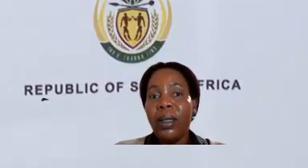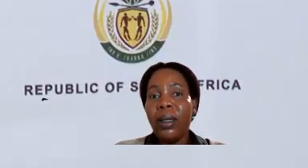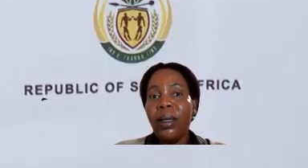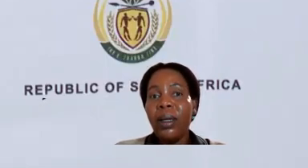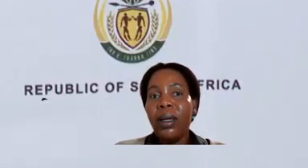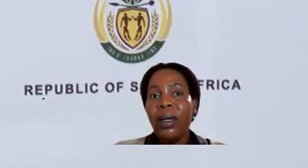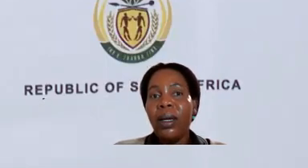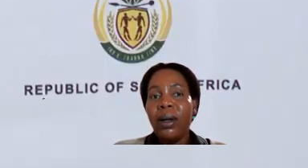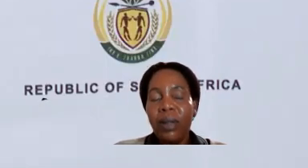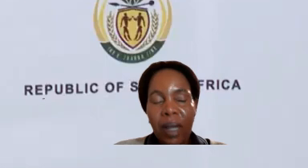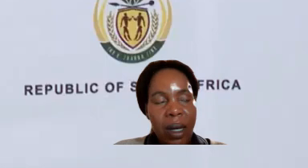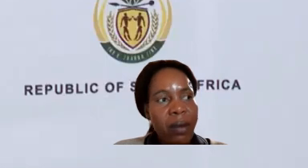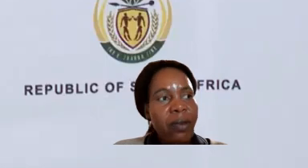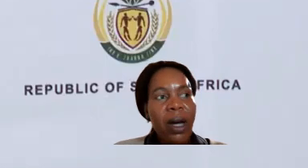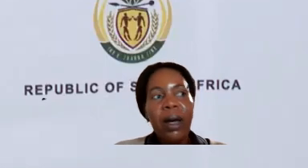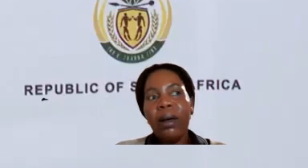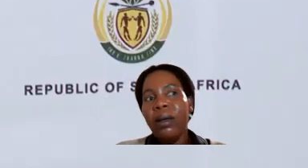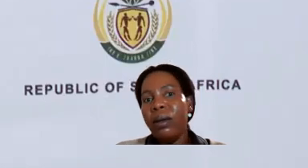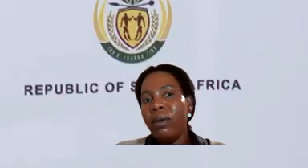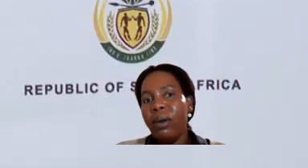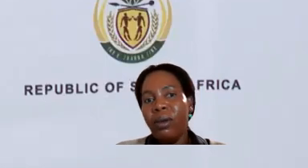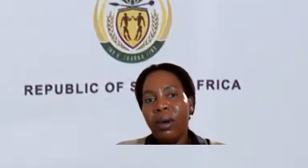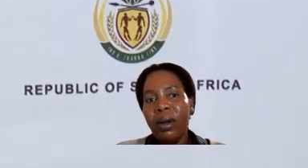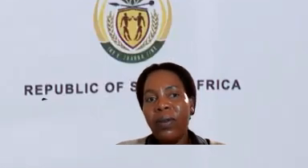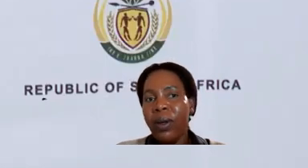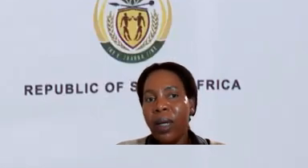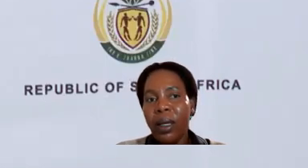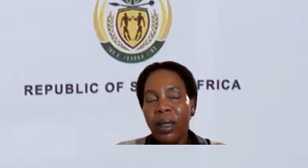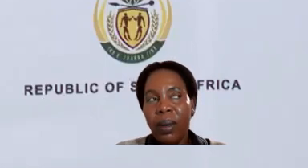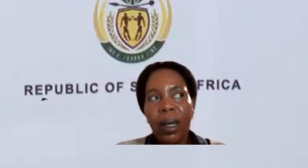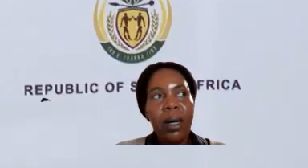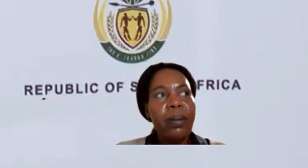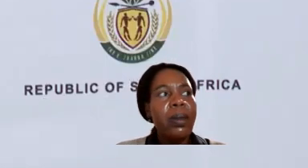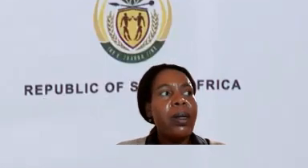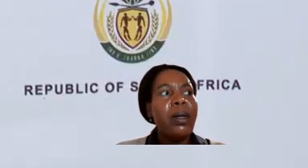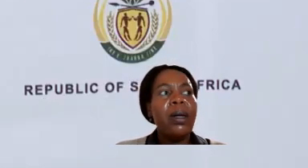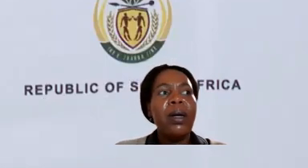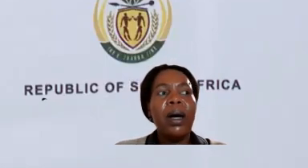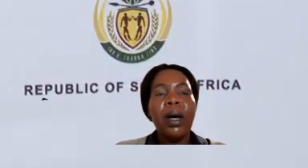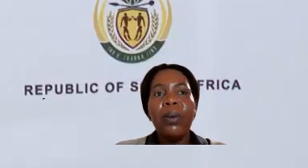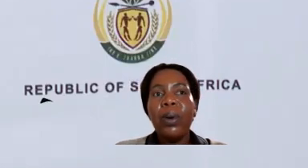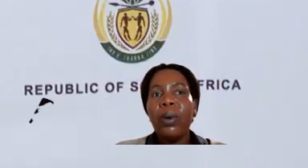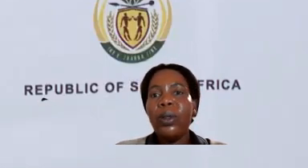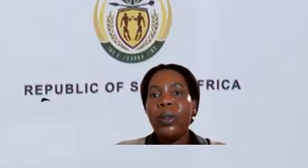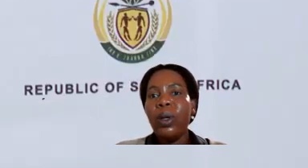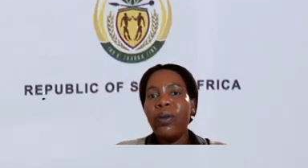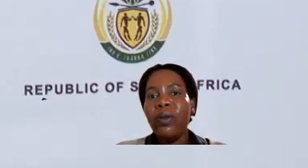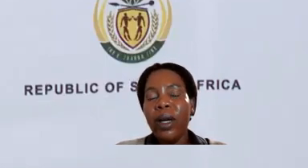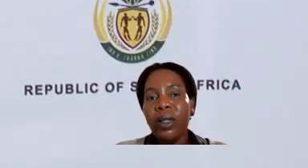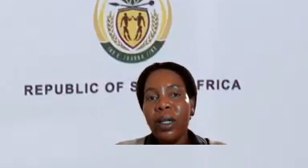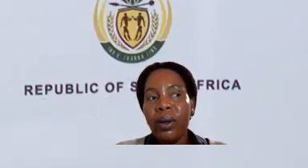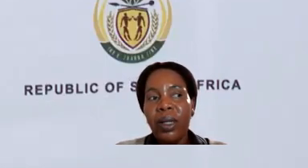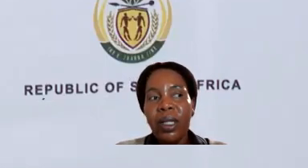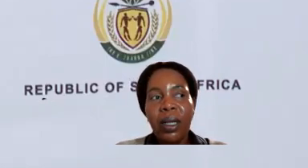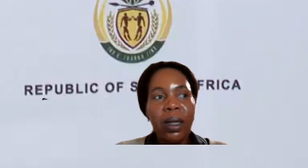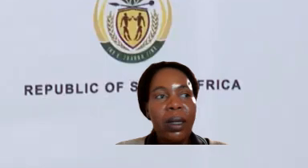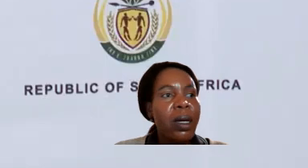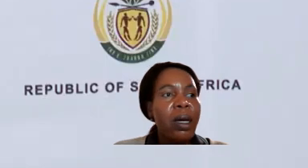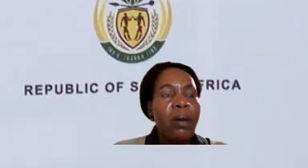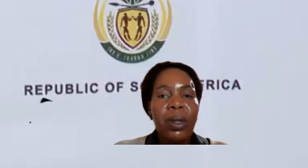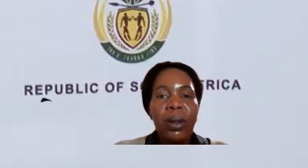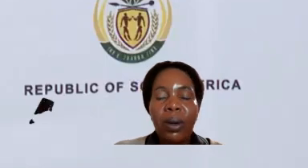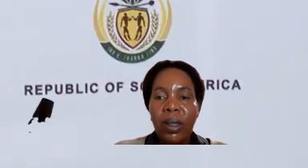neighborhood. Because they are far in the leafy green suburb, high walls, 24-hour